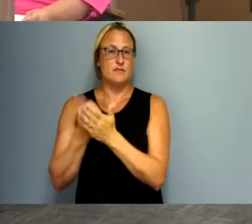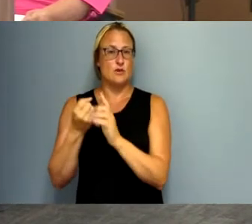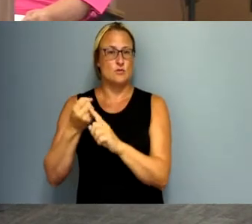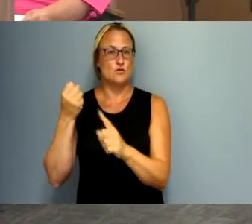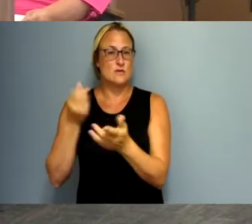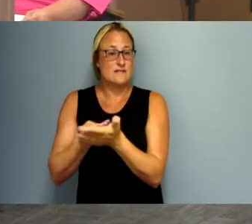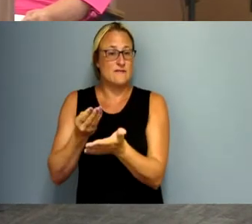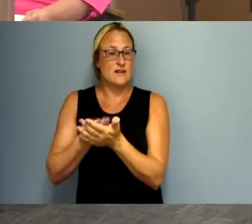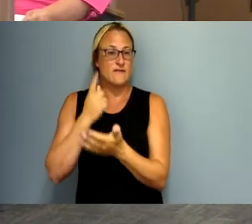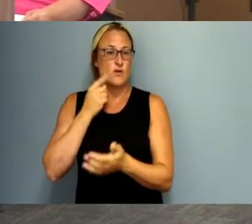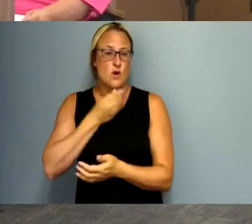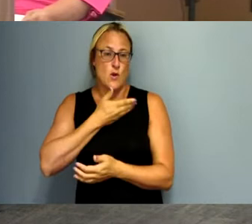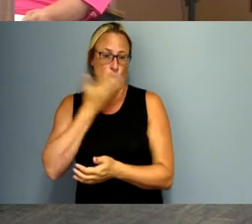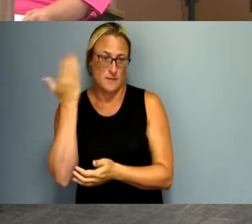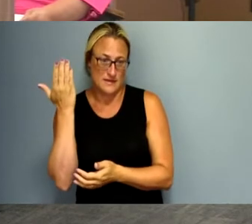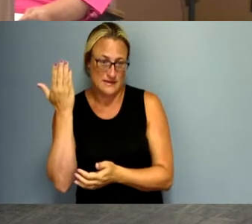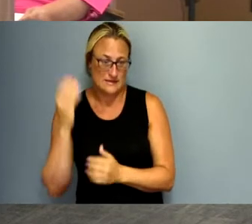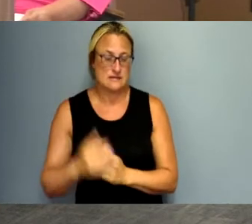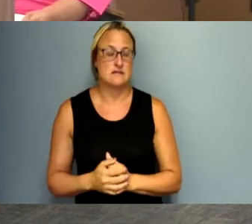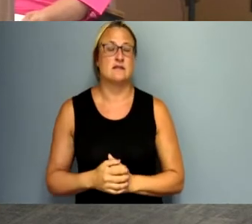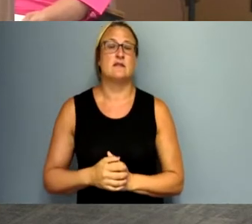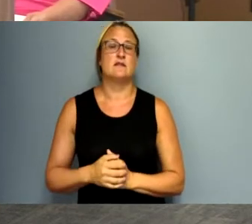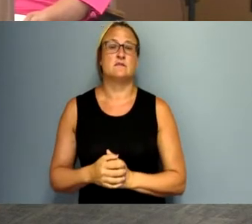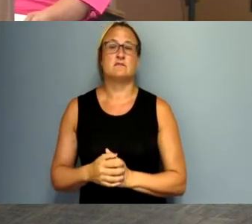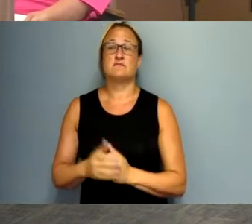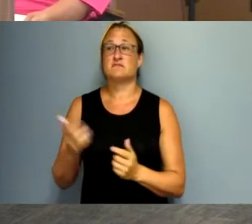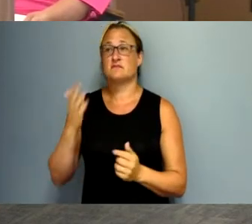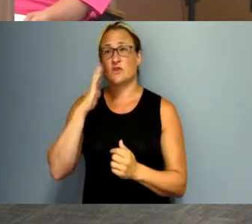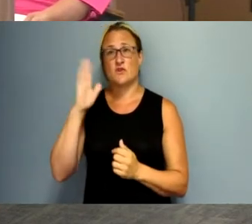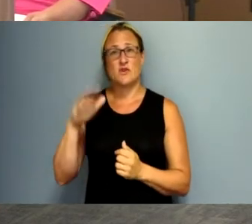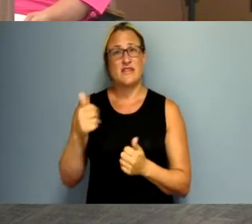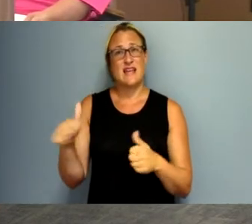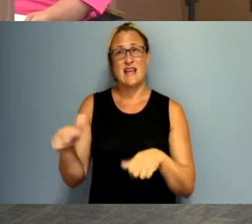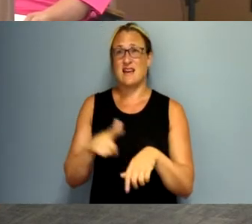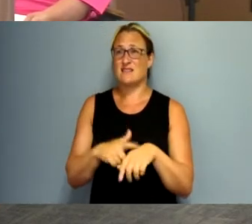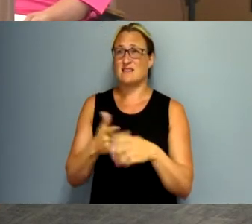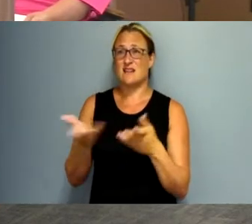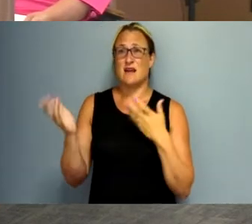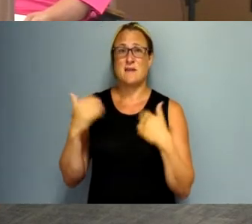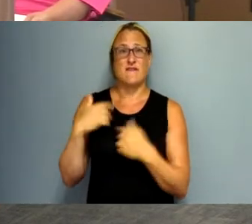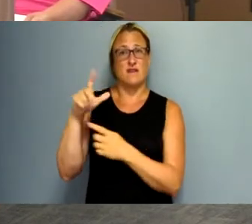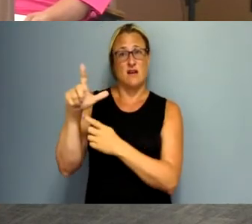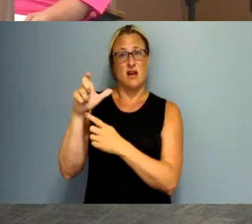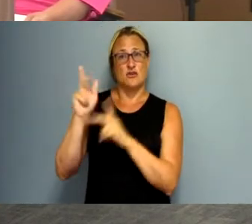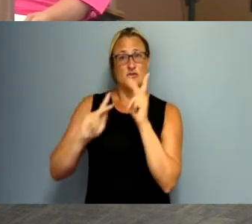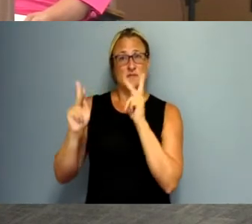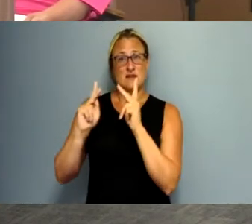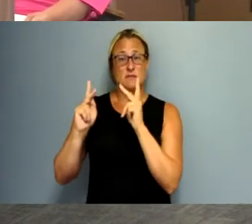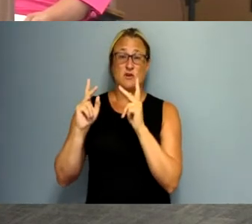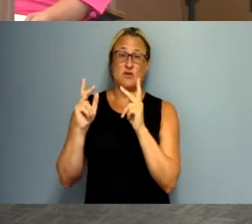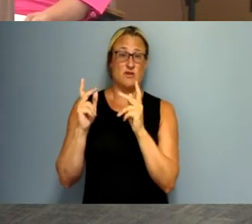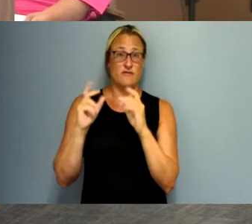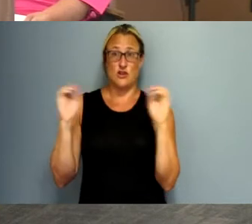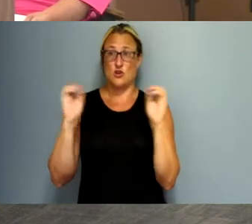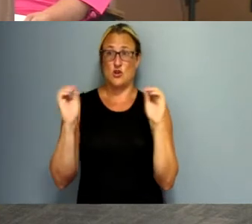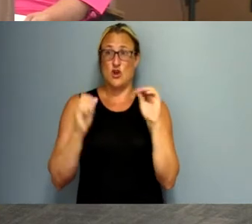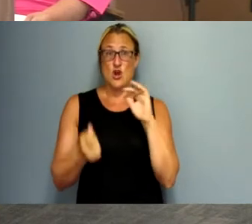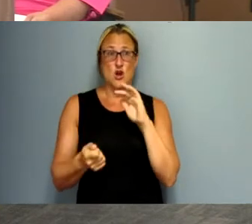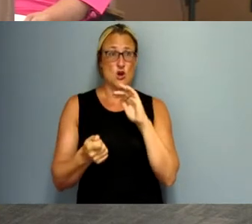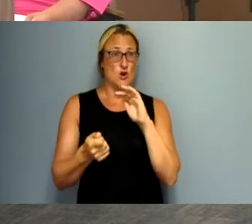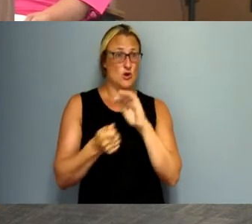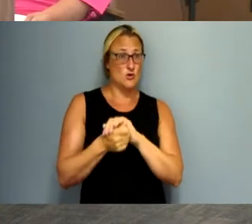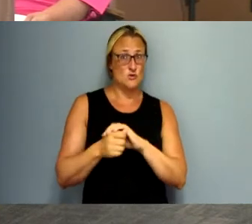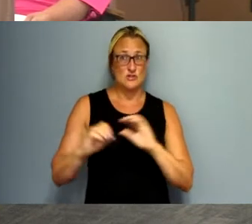county. At any given time, there are about 100 individuals who are unsheltered and hundreds more who are residing in